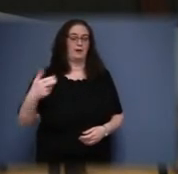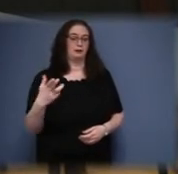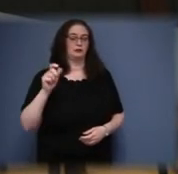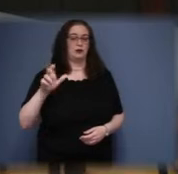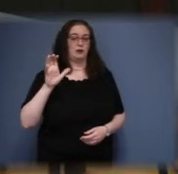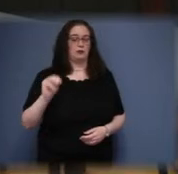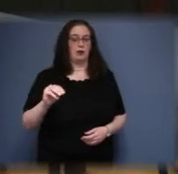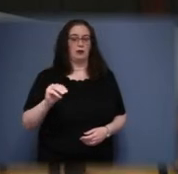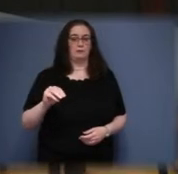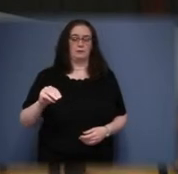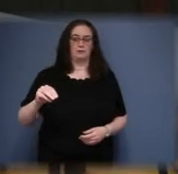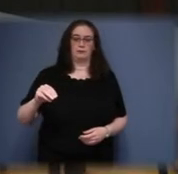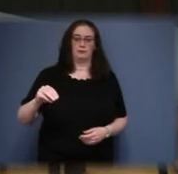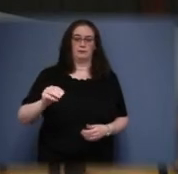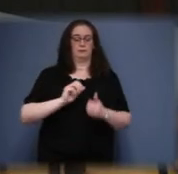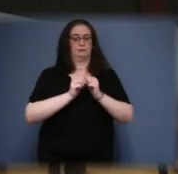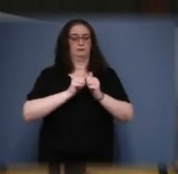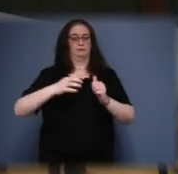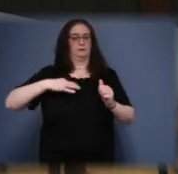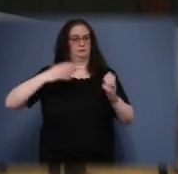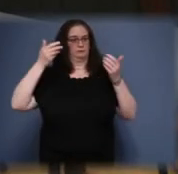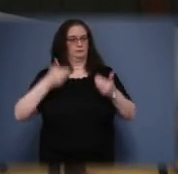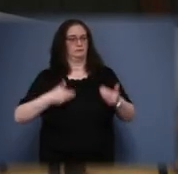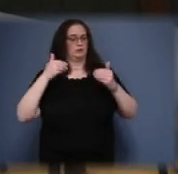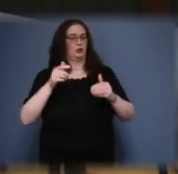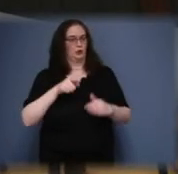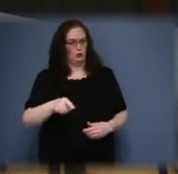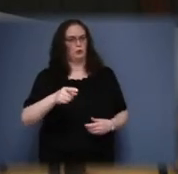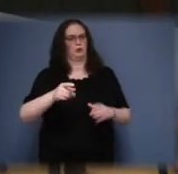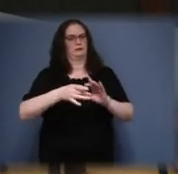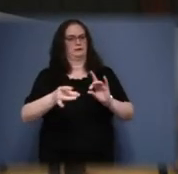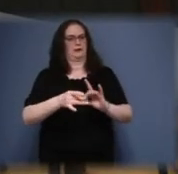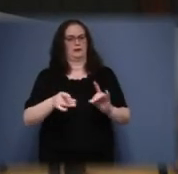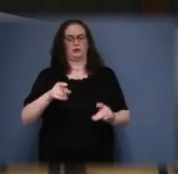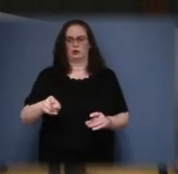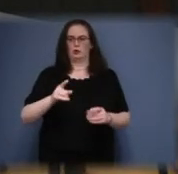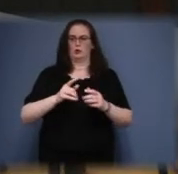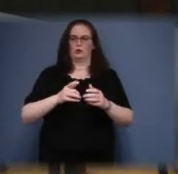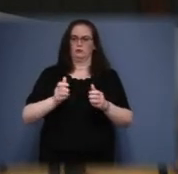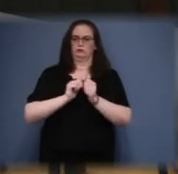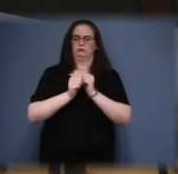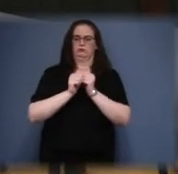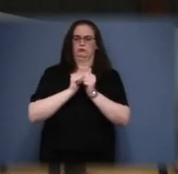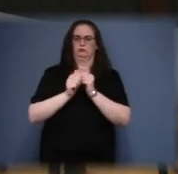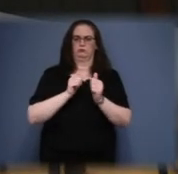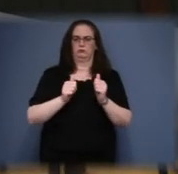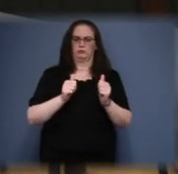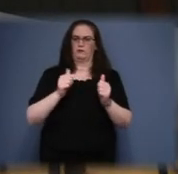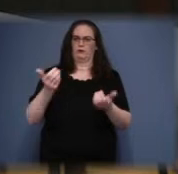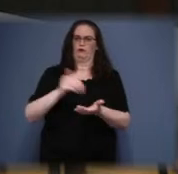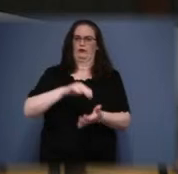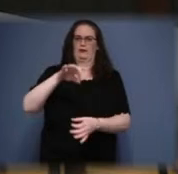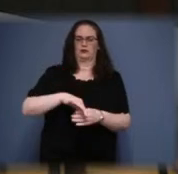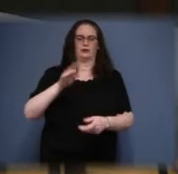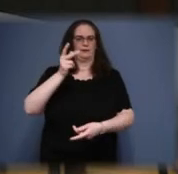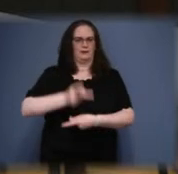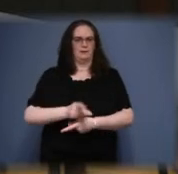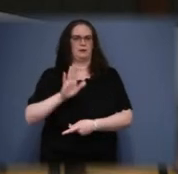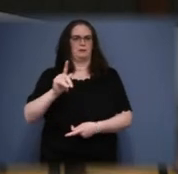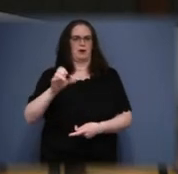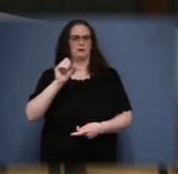candidate profile, you, Eugene DiGirolamo, stated you were running for re-election, and I quote, "keeping Bucks County